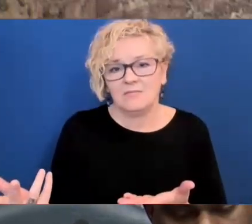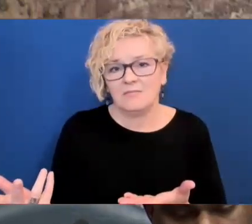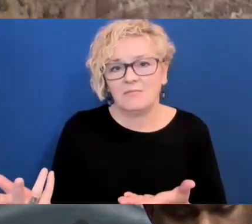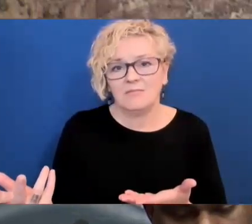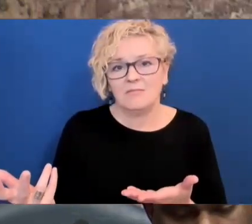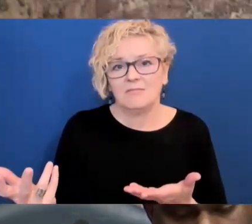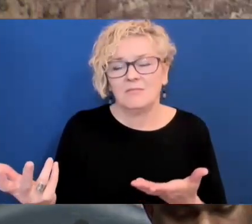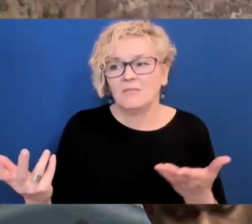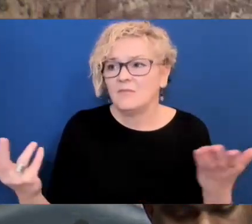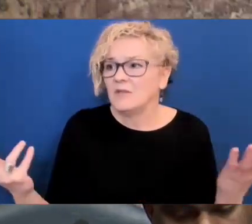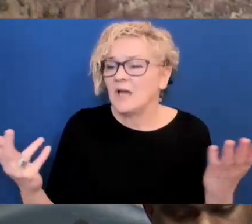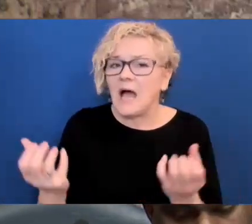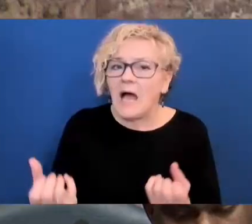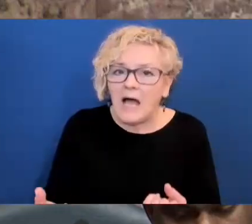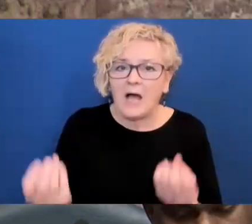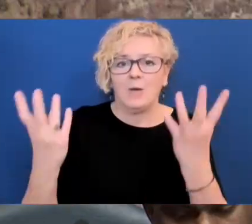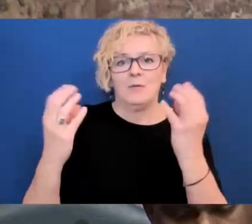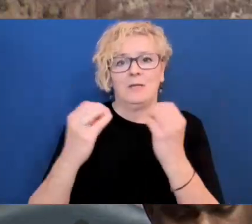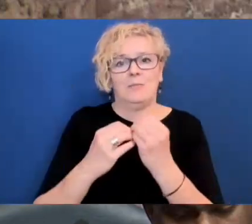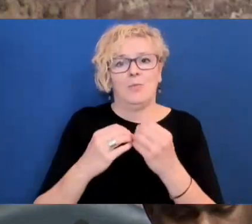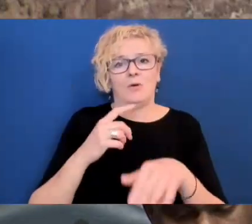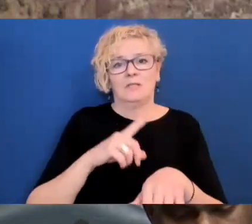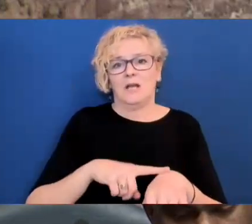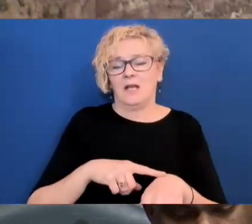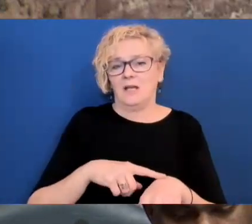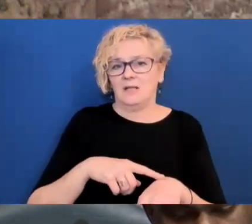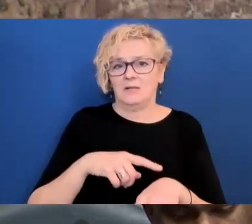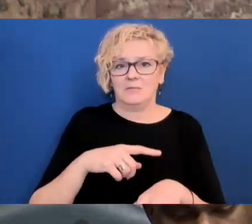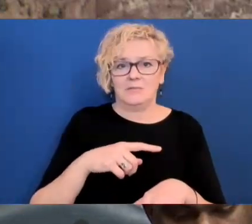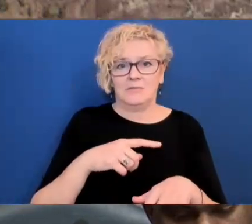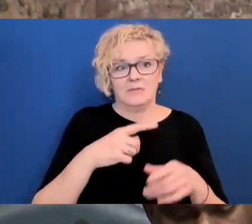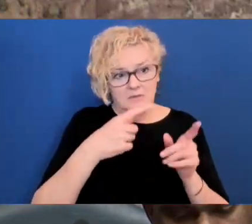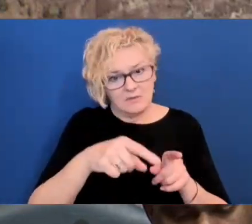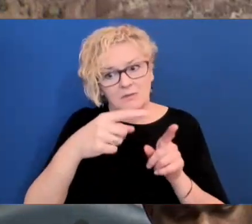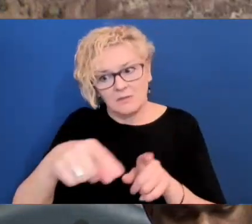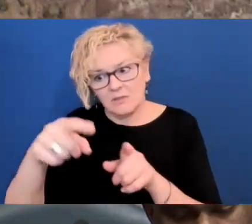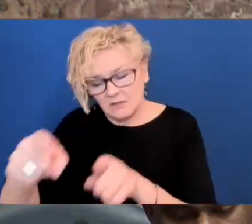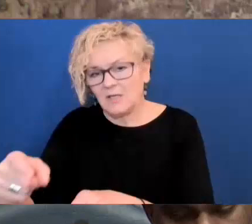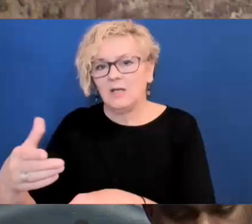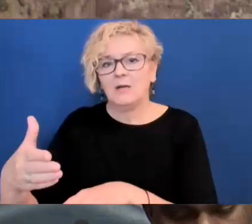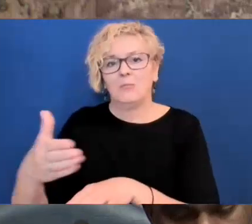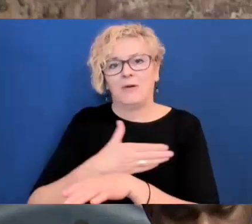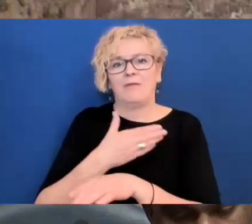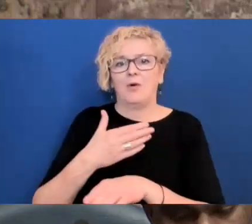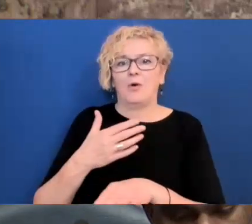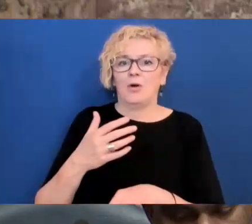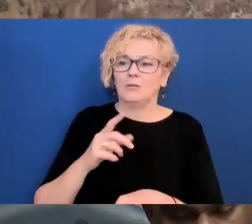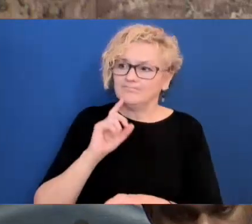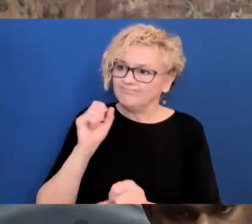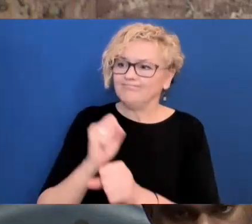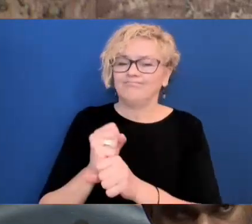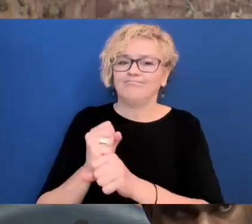police? How many times do they have to interact with the healthcare system before effective